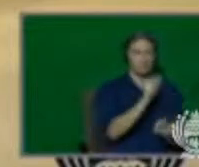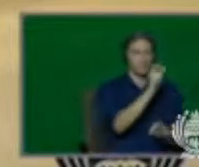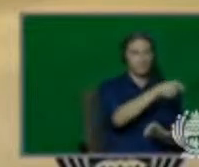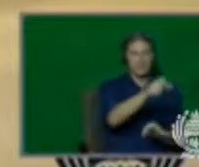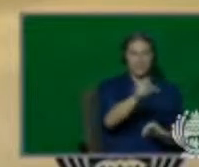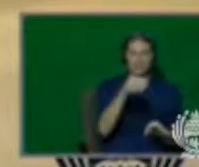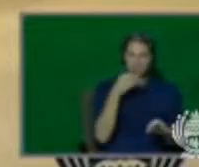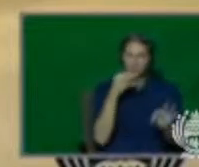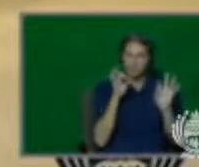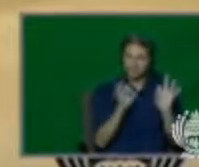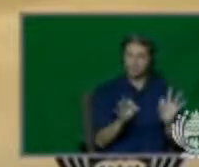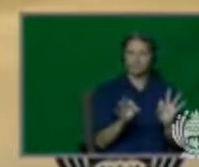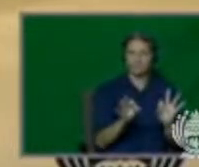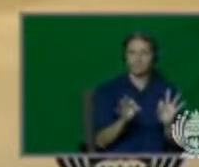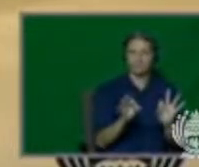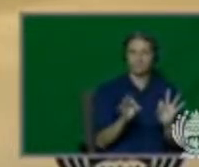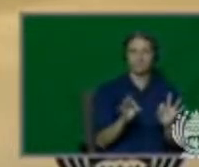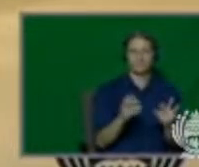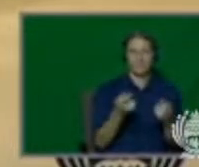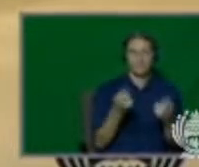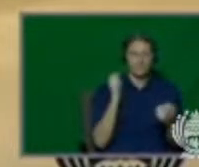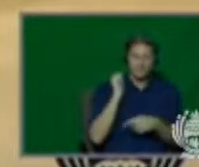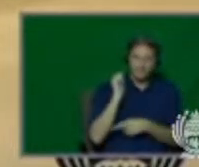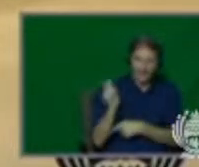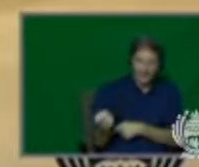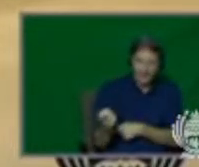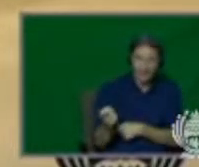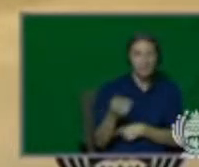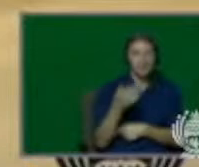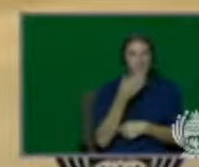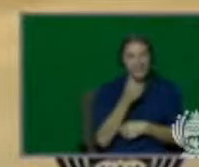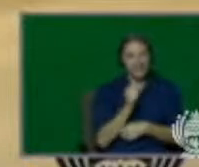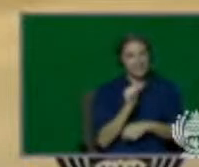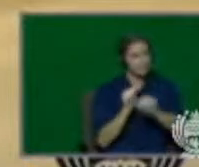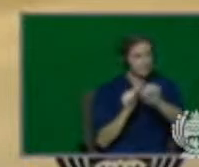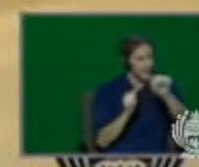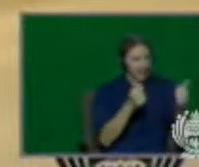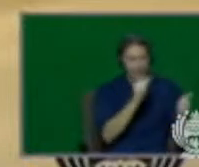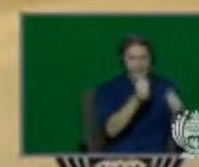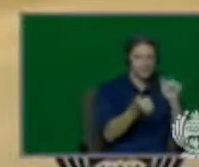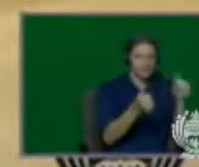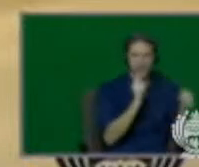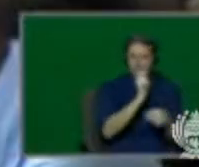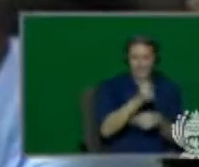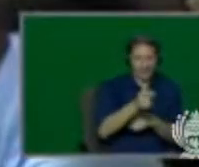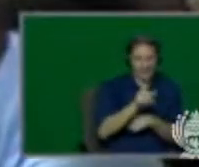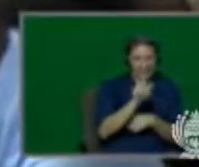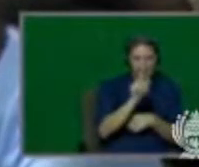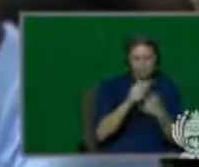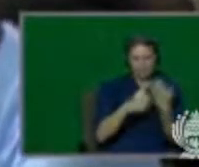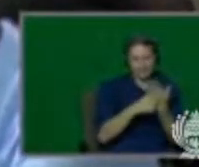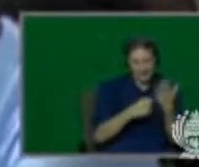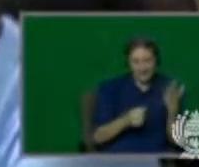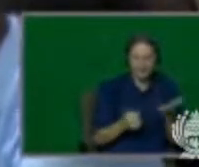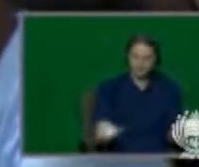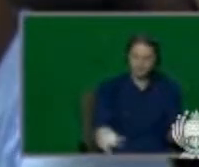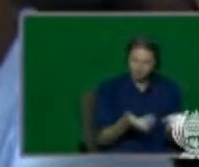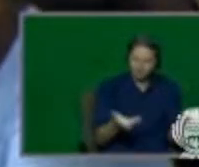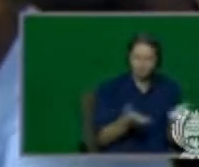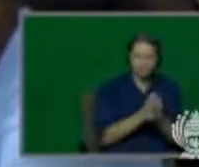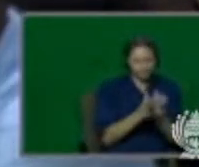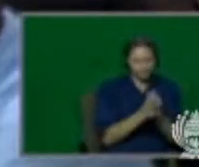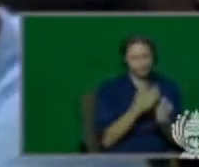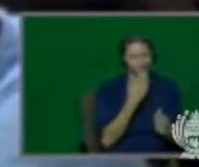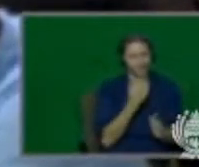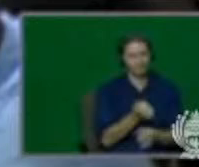I also encourage those that are not compliant to do the right thing. The rewards of our